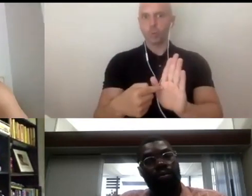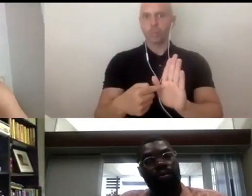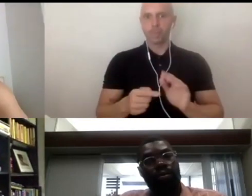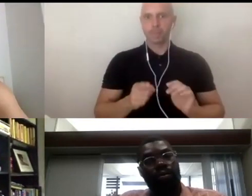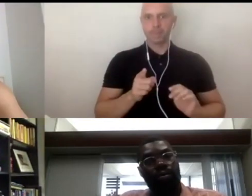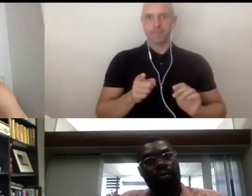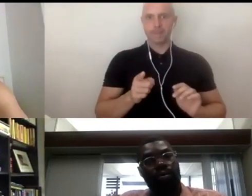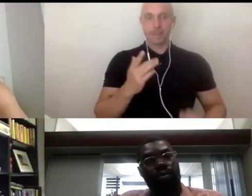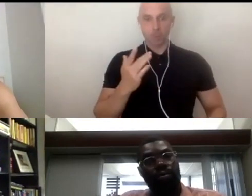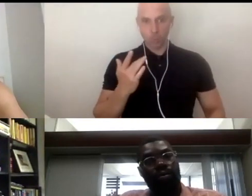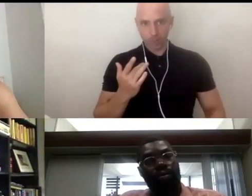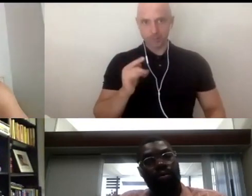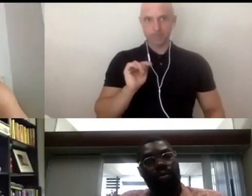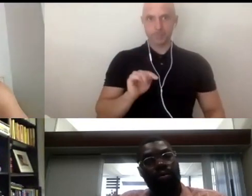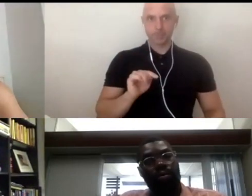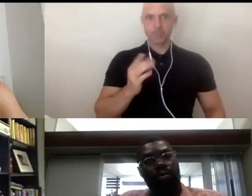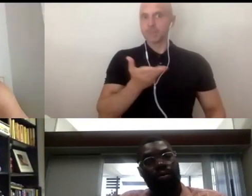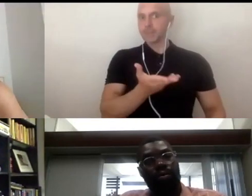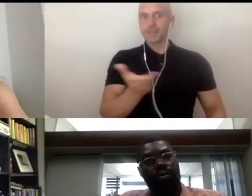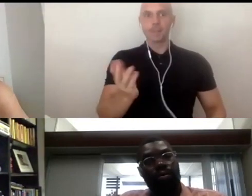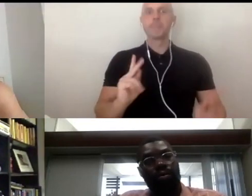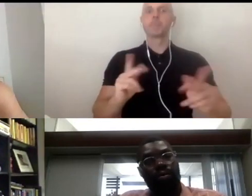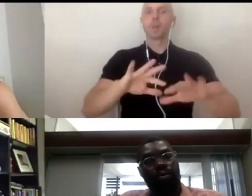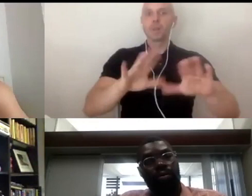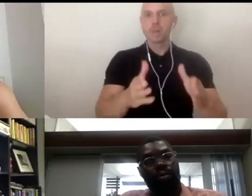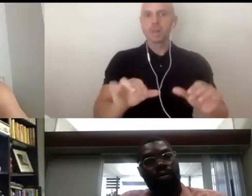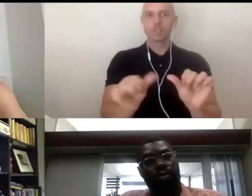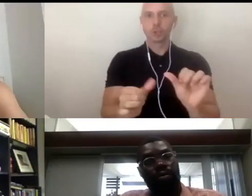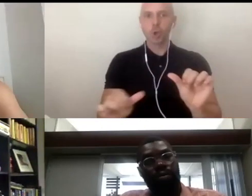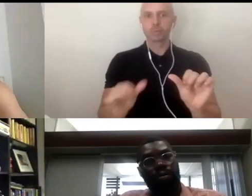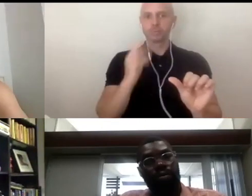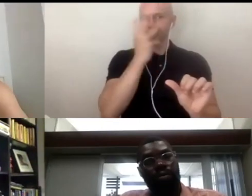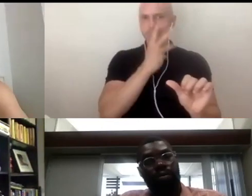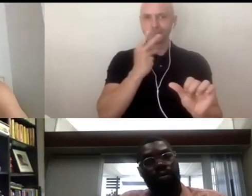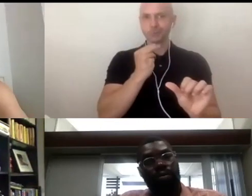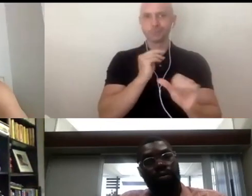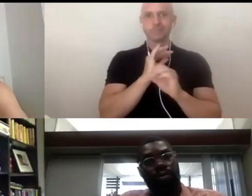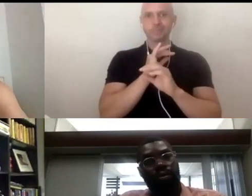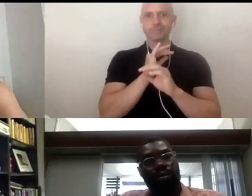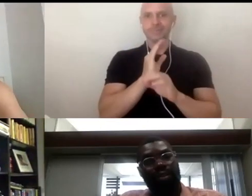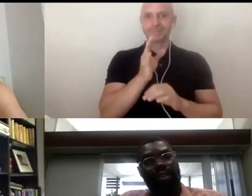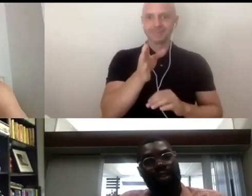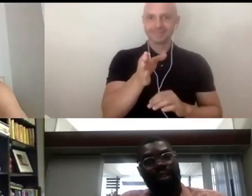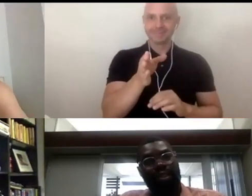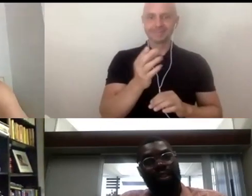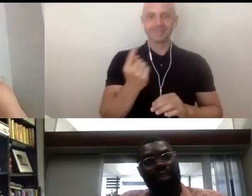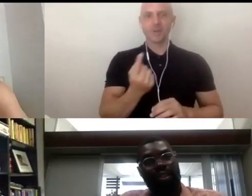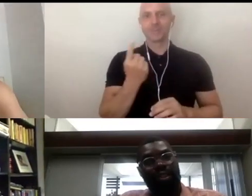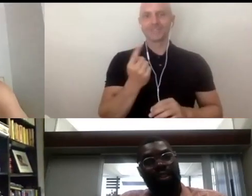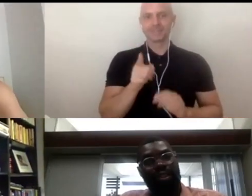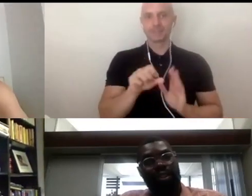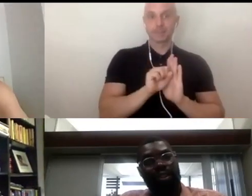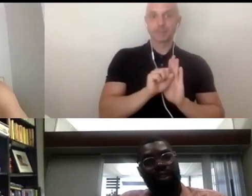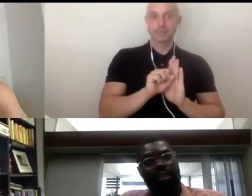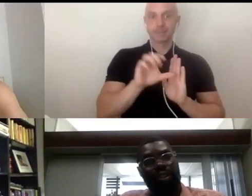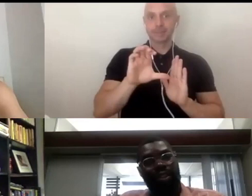getting beautiful, beautiful sculptures that people are making. I forgot to mention, everybody's making a symbolic clay shoe. They're mixing